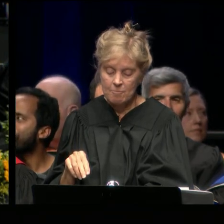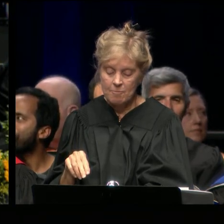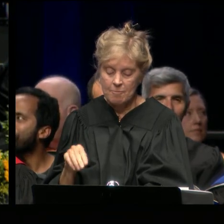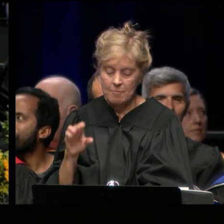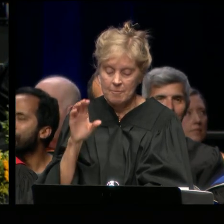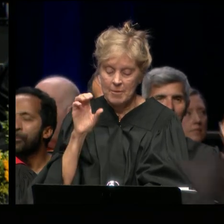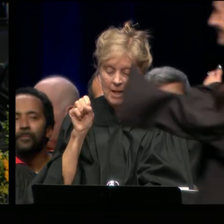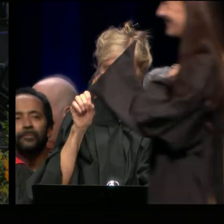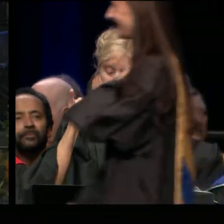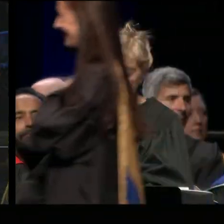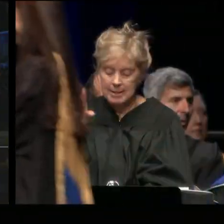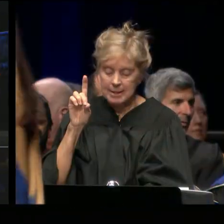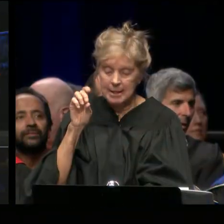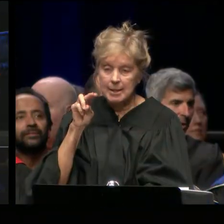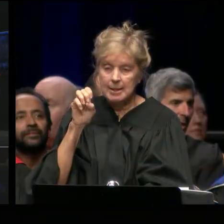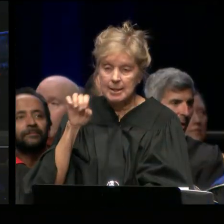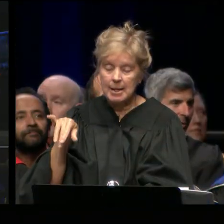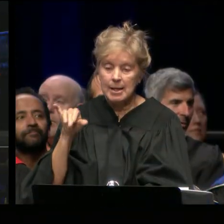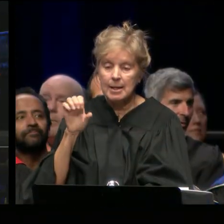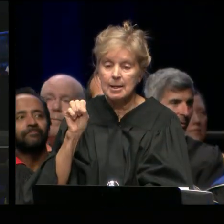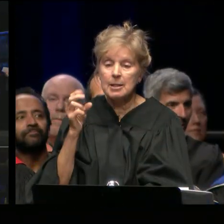Sydney Shaw.